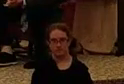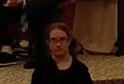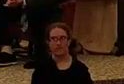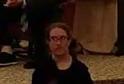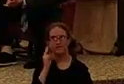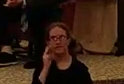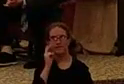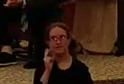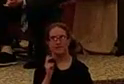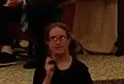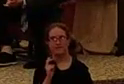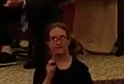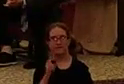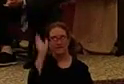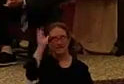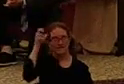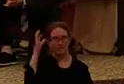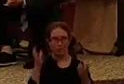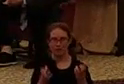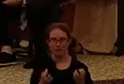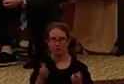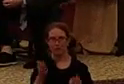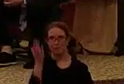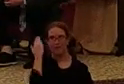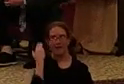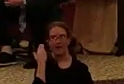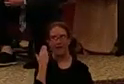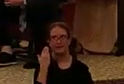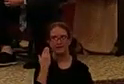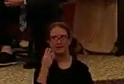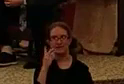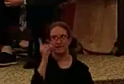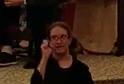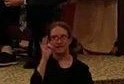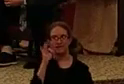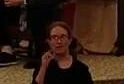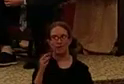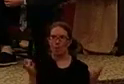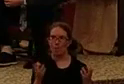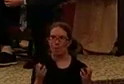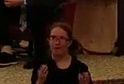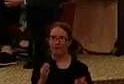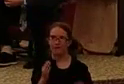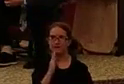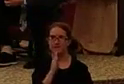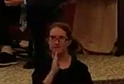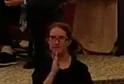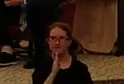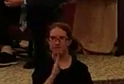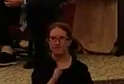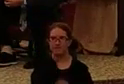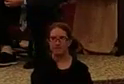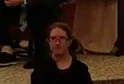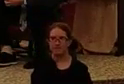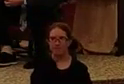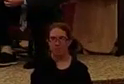You see, Satan wants your past to be defined as what it's been being.